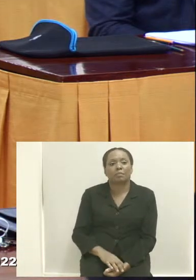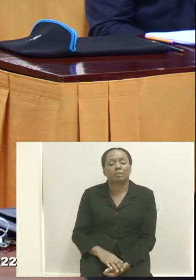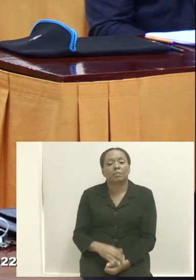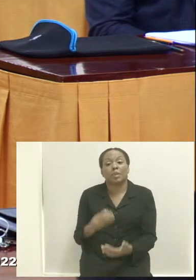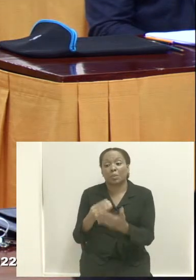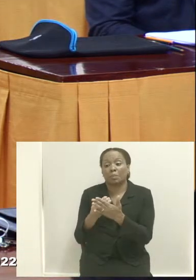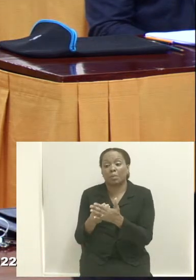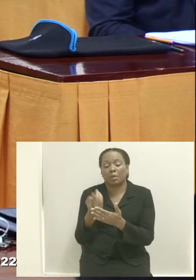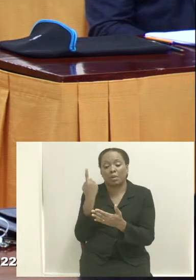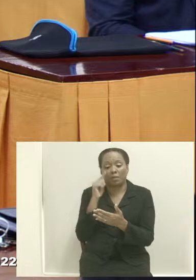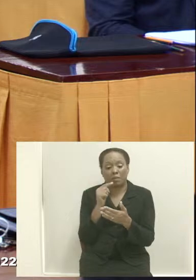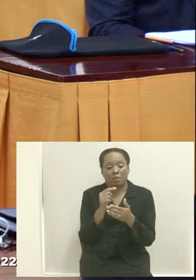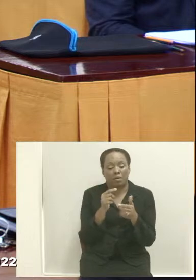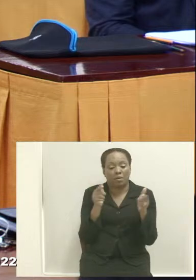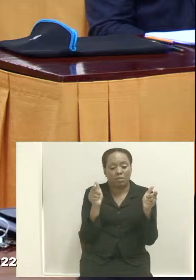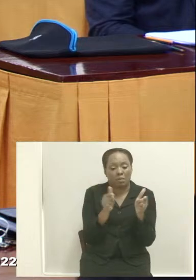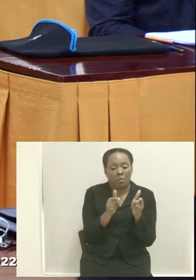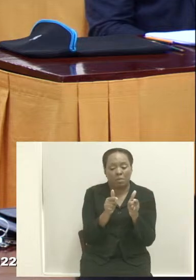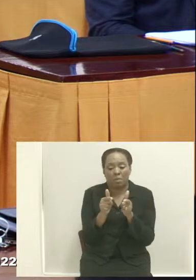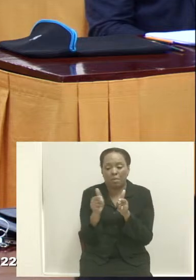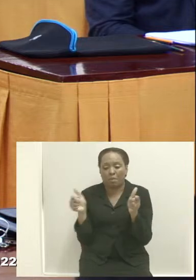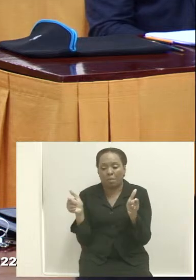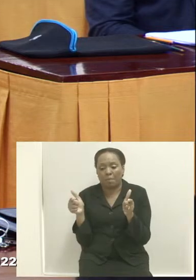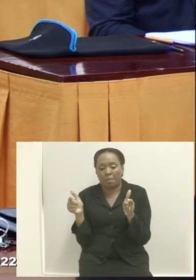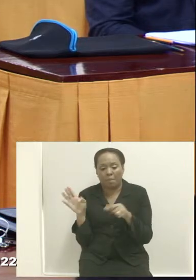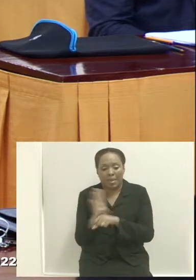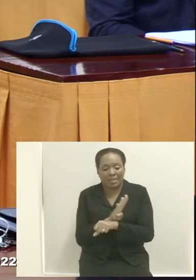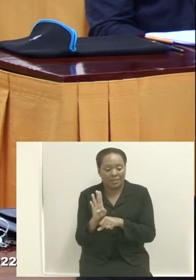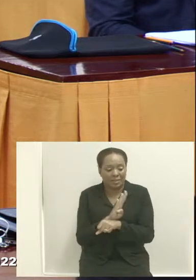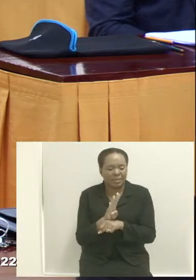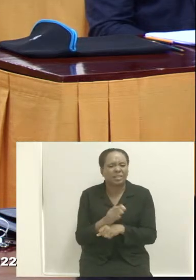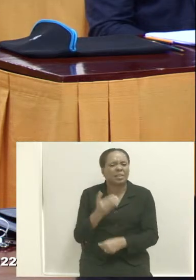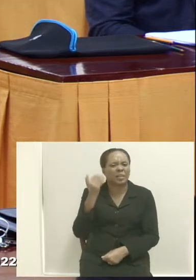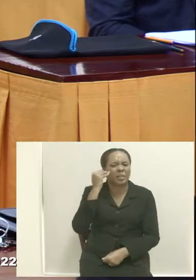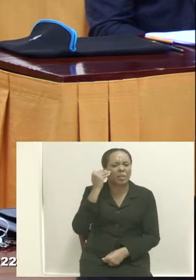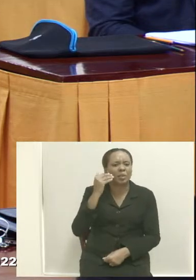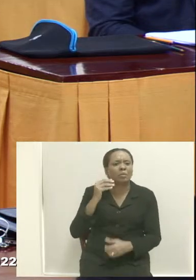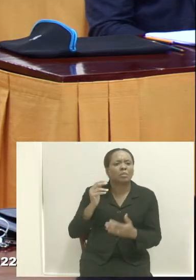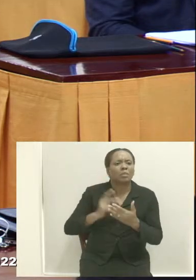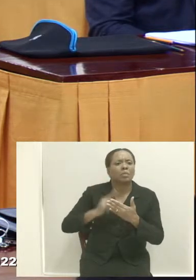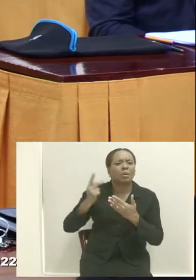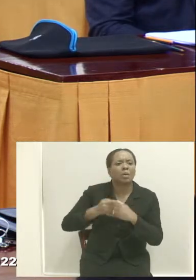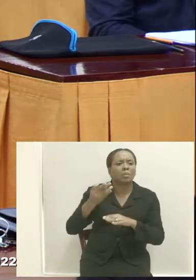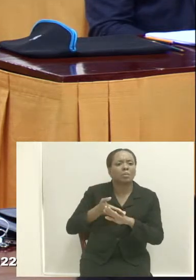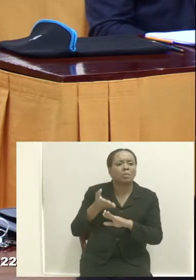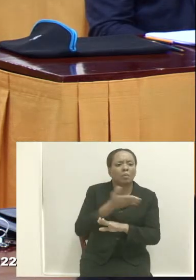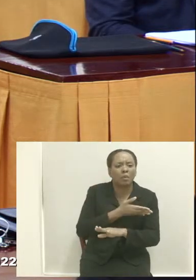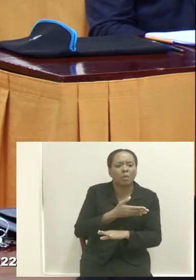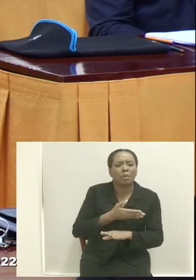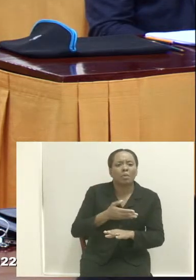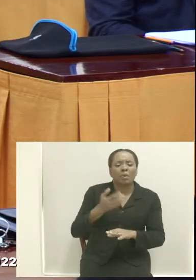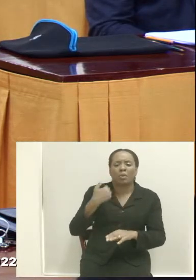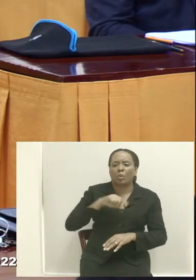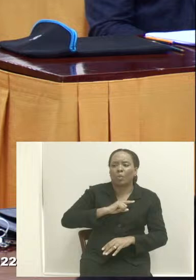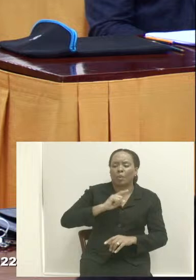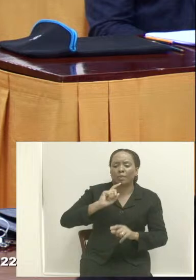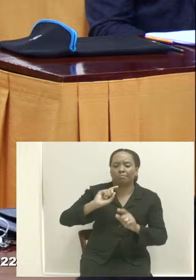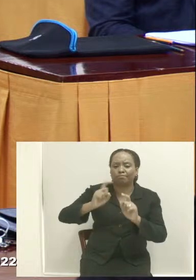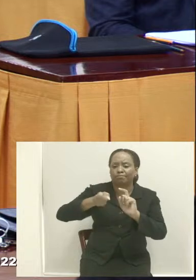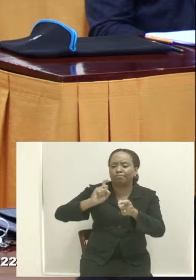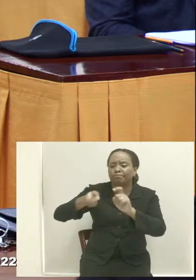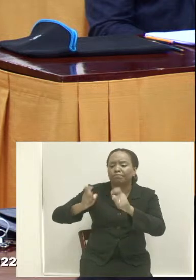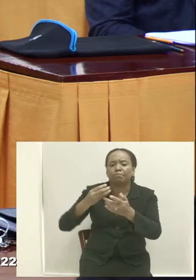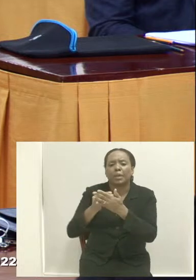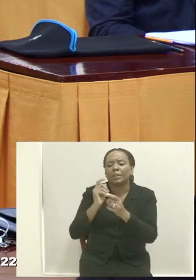previous program, well, it was just the EGFL dispersing funds to small businesses. The government took the decision